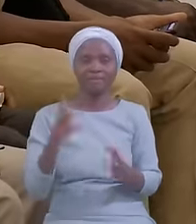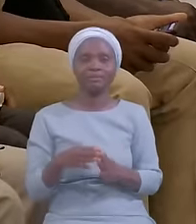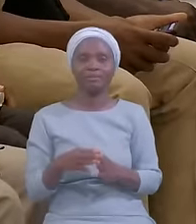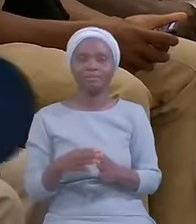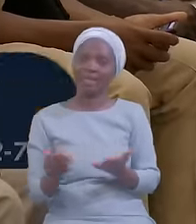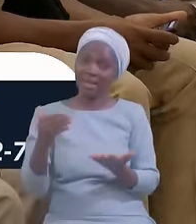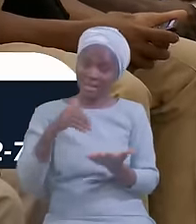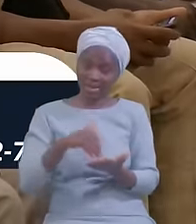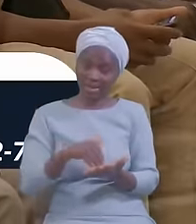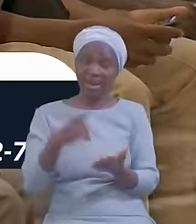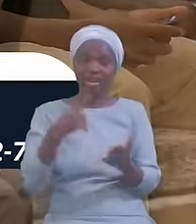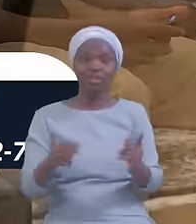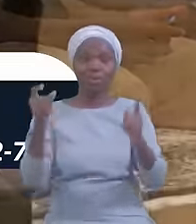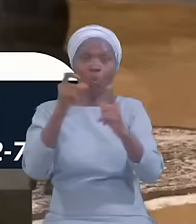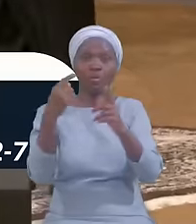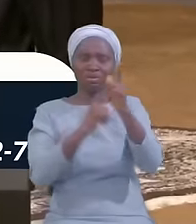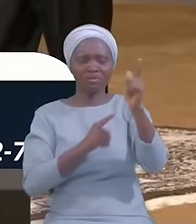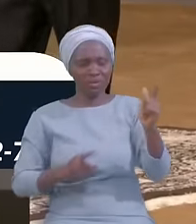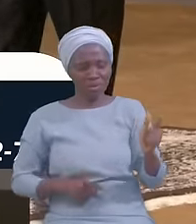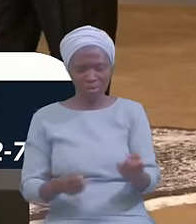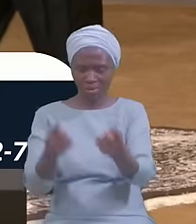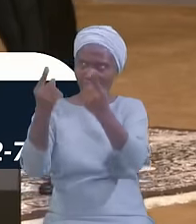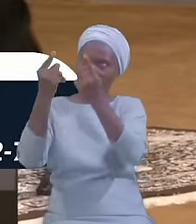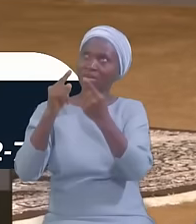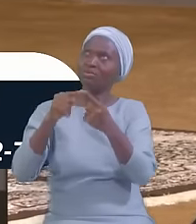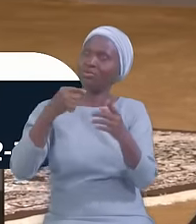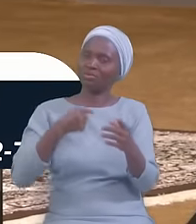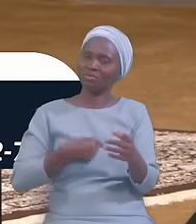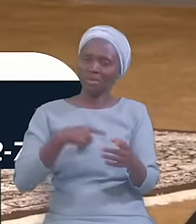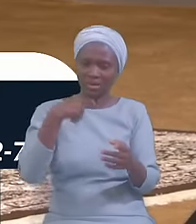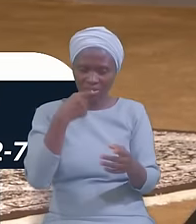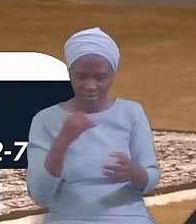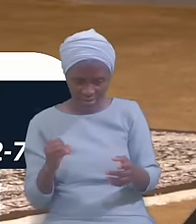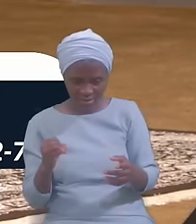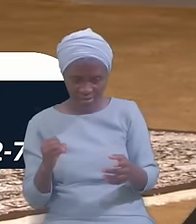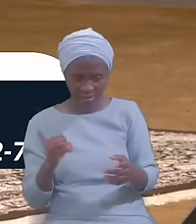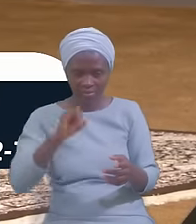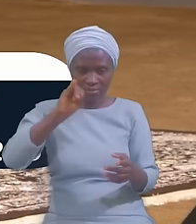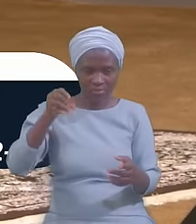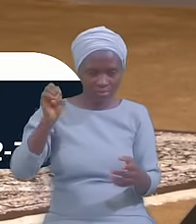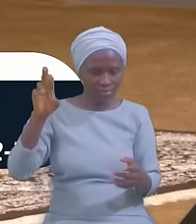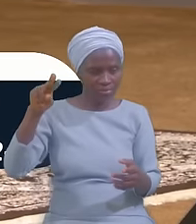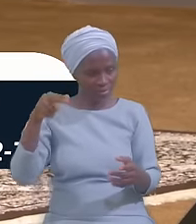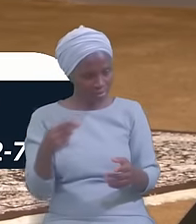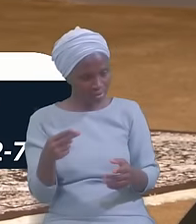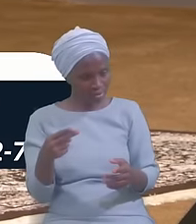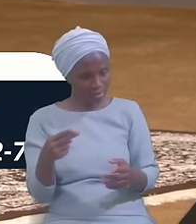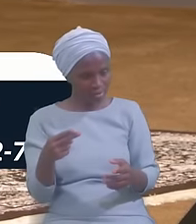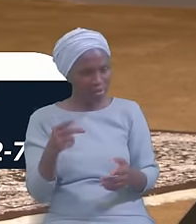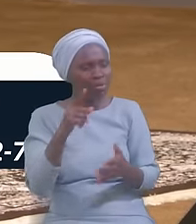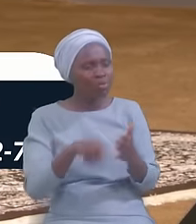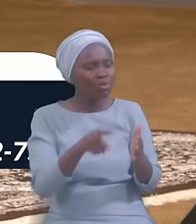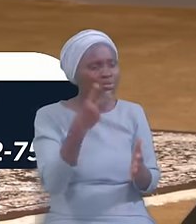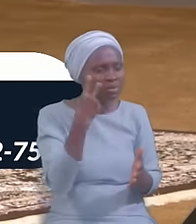moreover, the word of the Lord came unto me, saying, Jeremiah, what